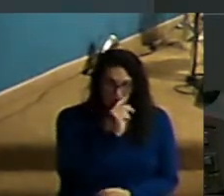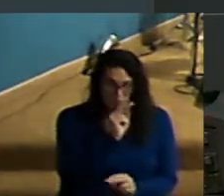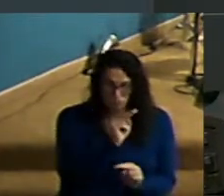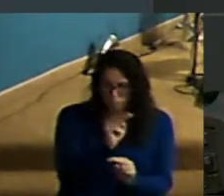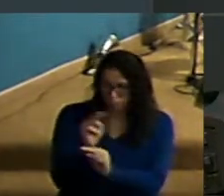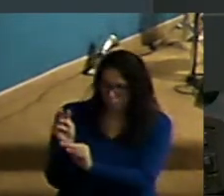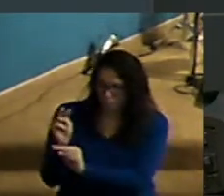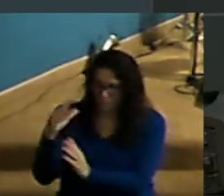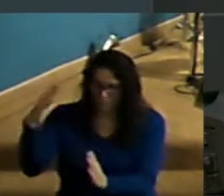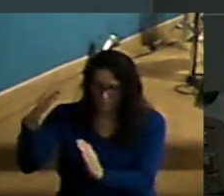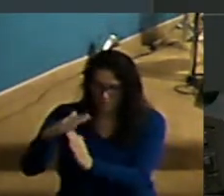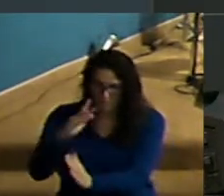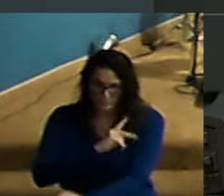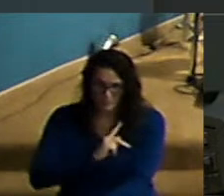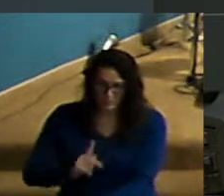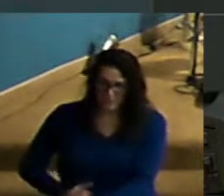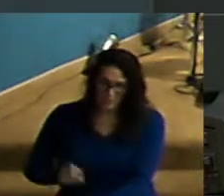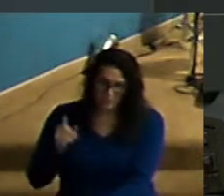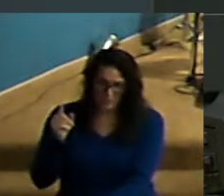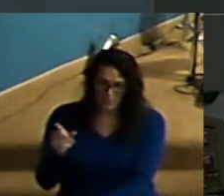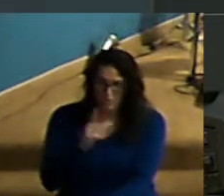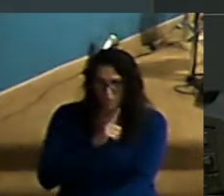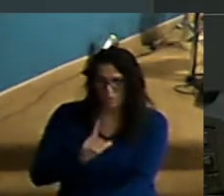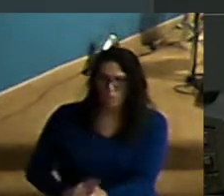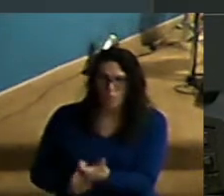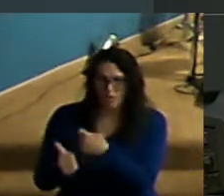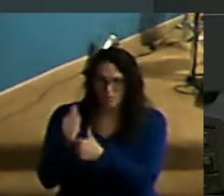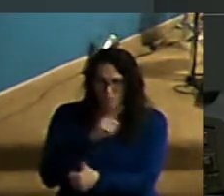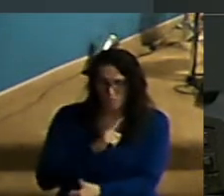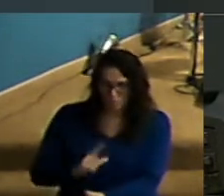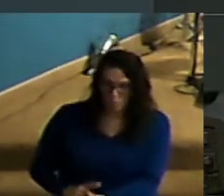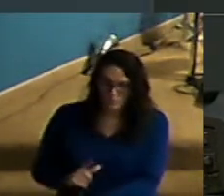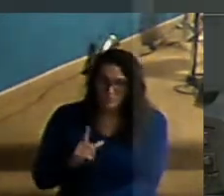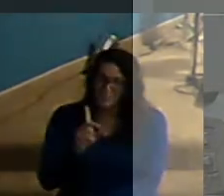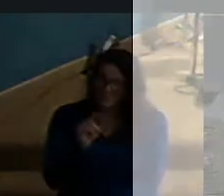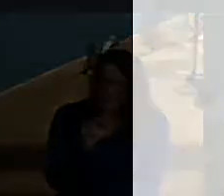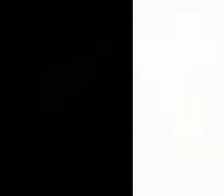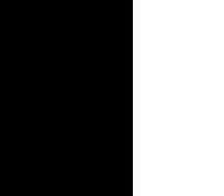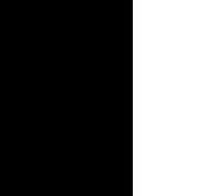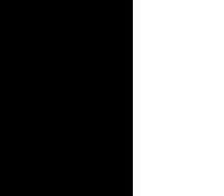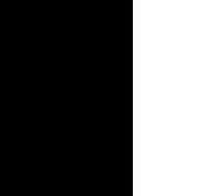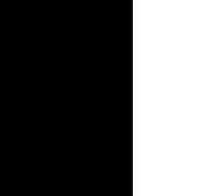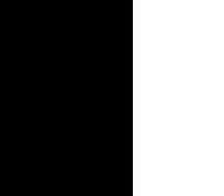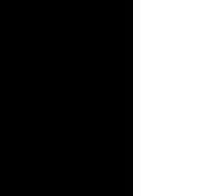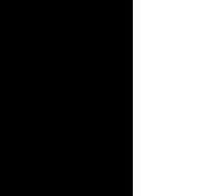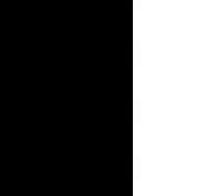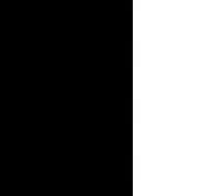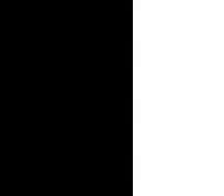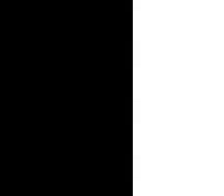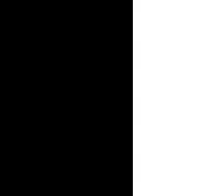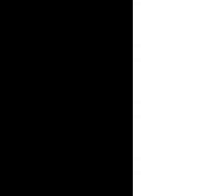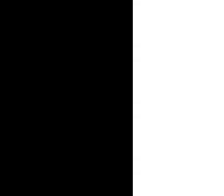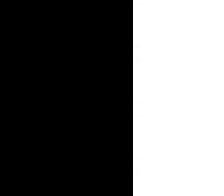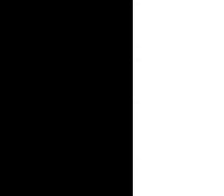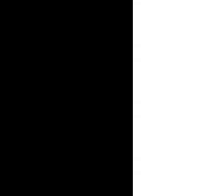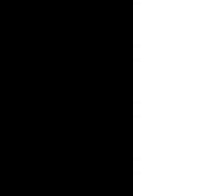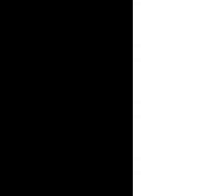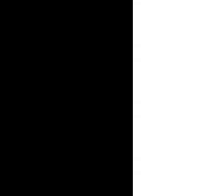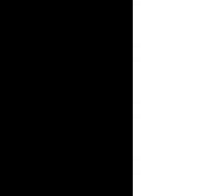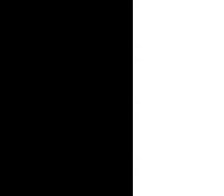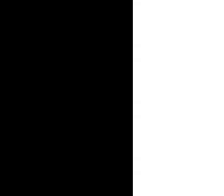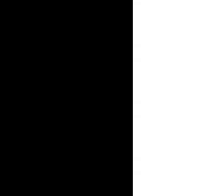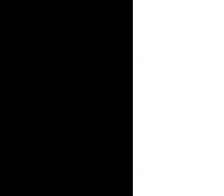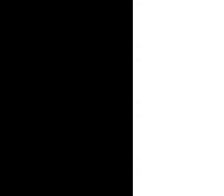Lords. Christopher Wright says it this way: Daniel's prayer life kept him in touch with a higher authority than Darius, and